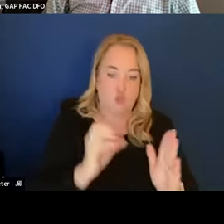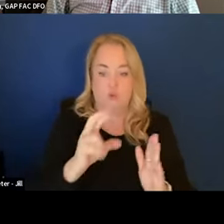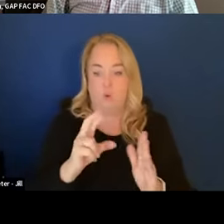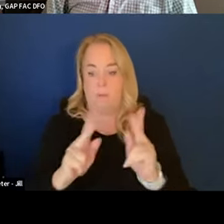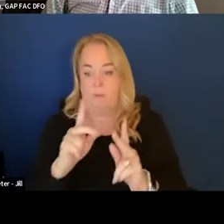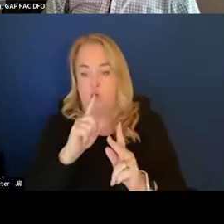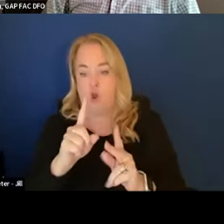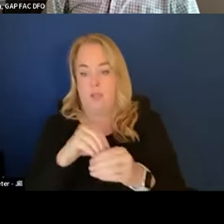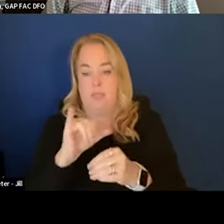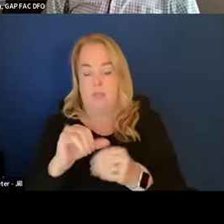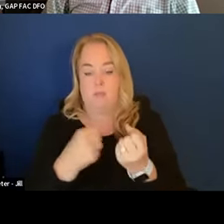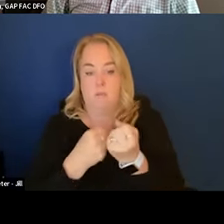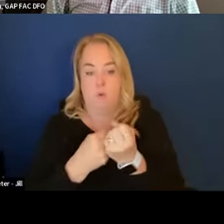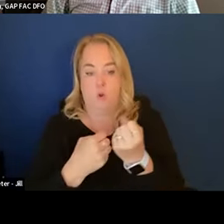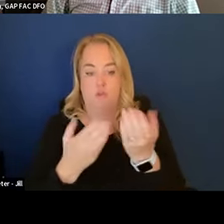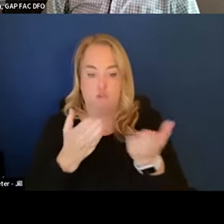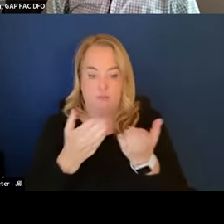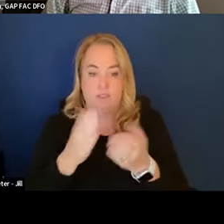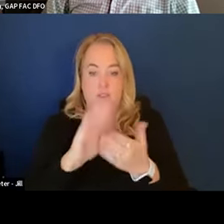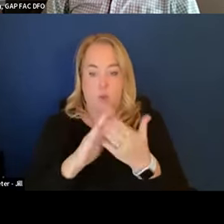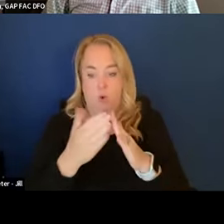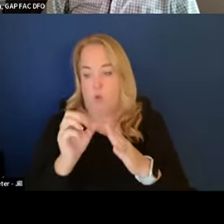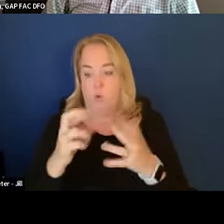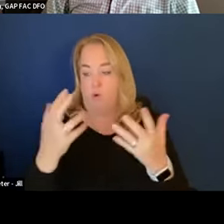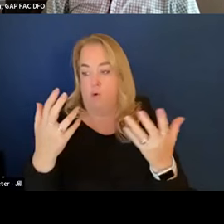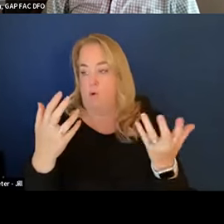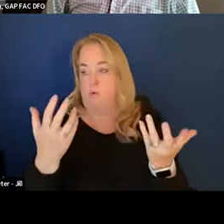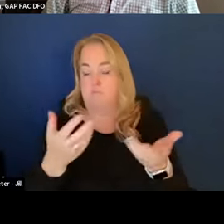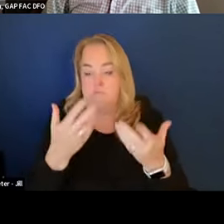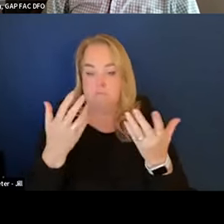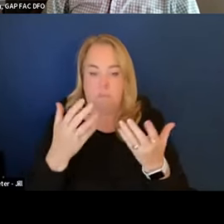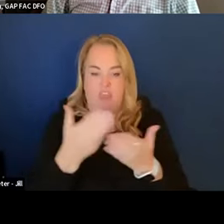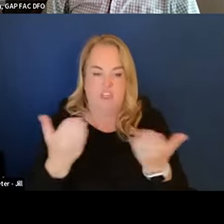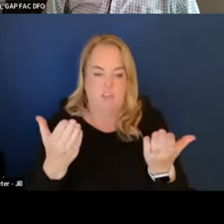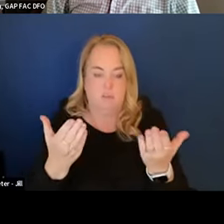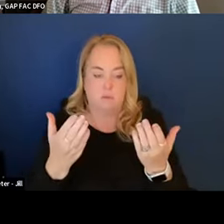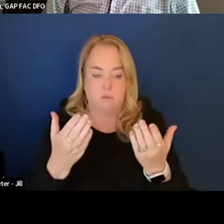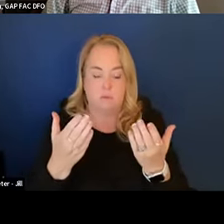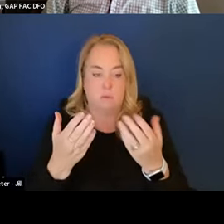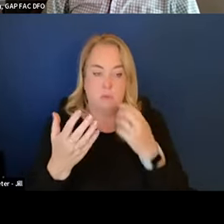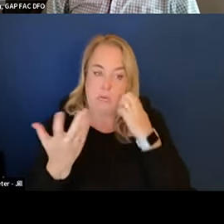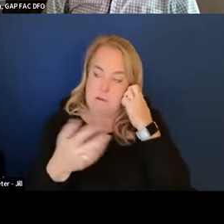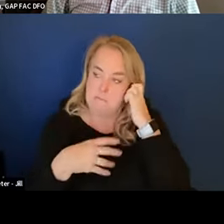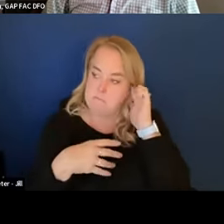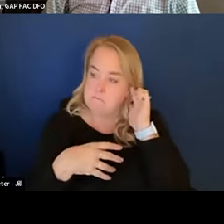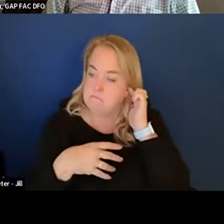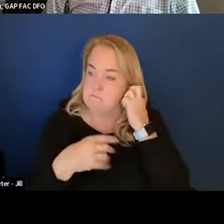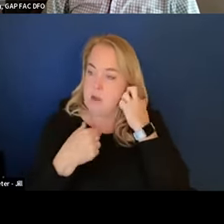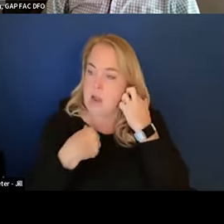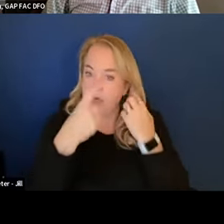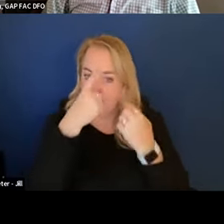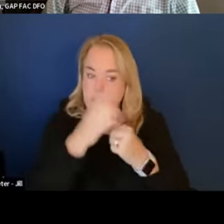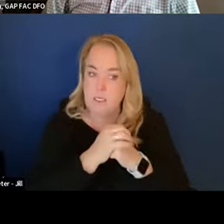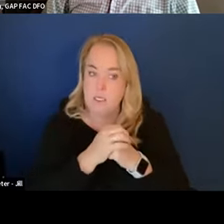support services community or, accelerators and things like that. I think